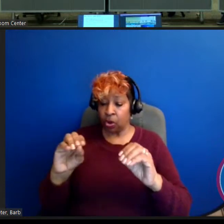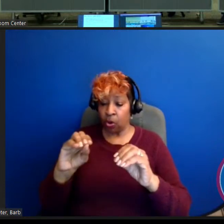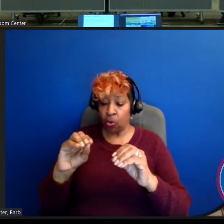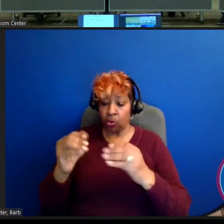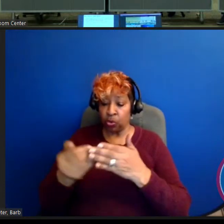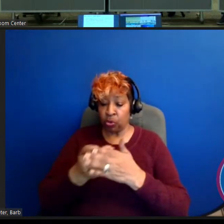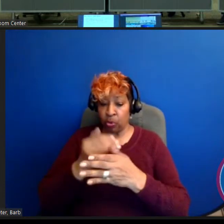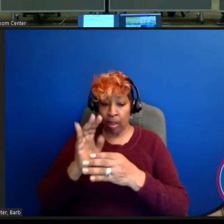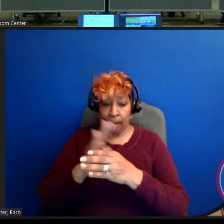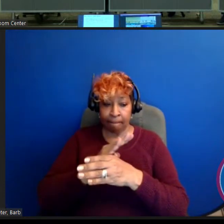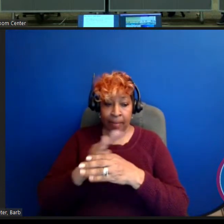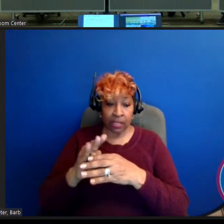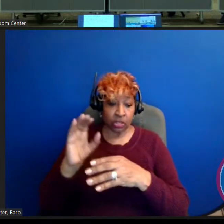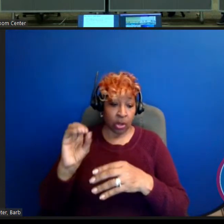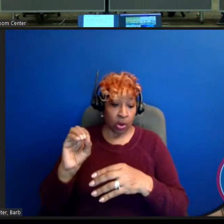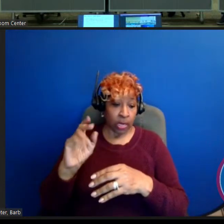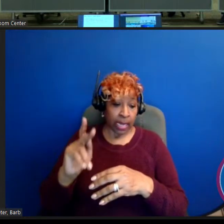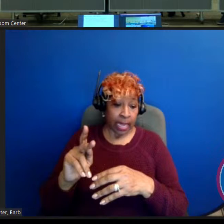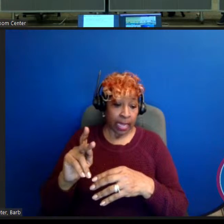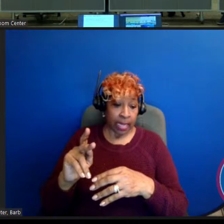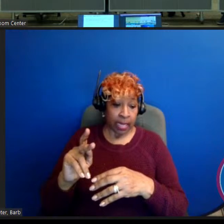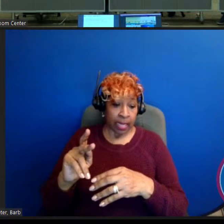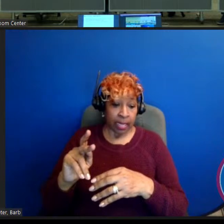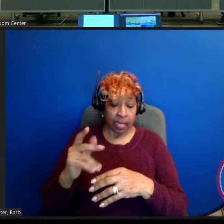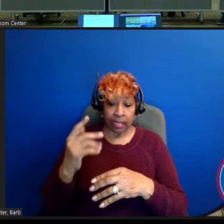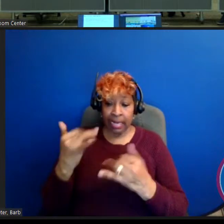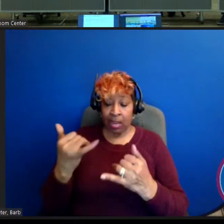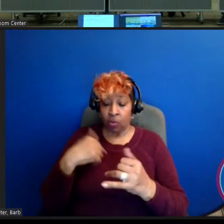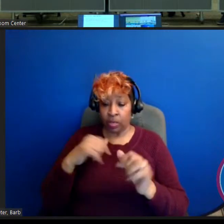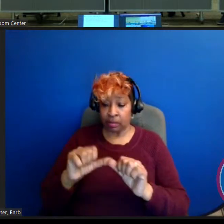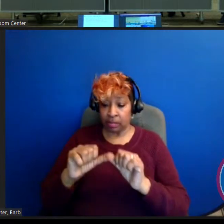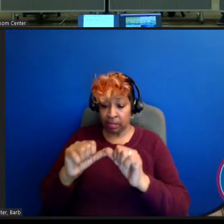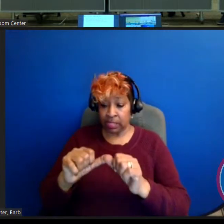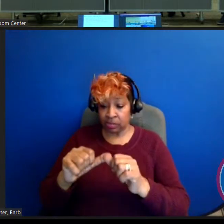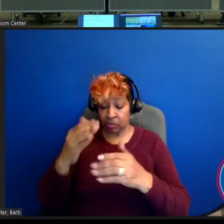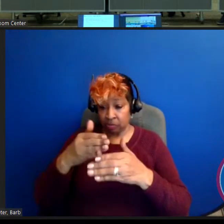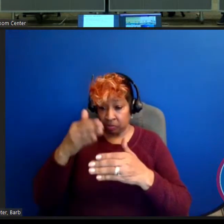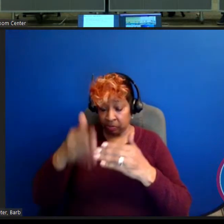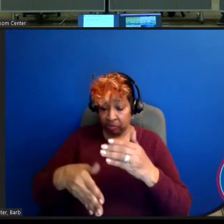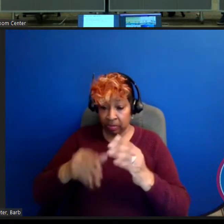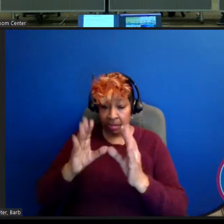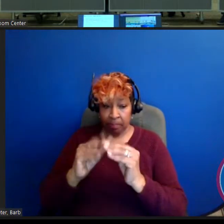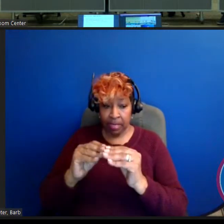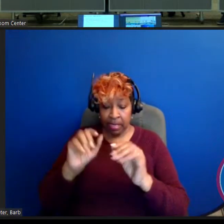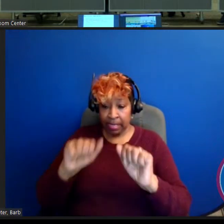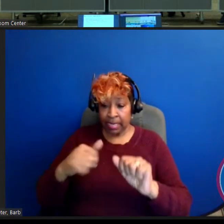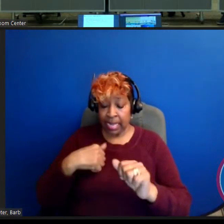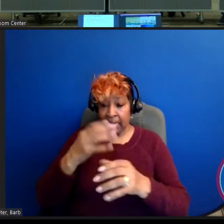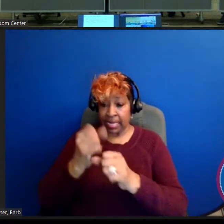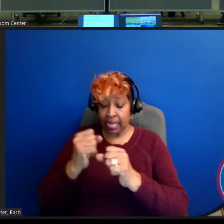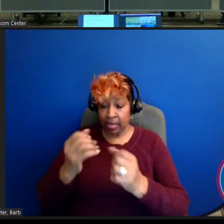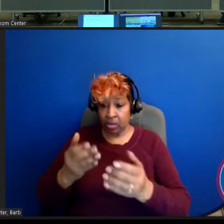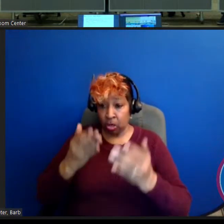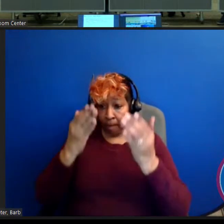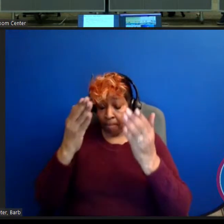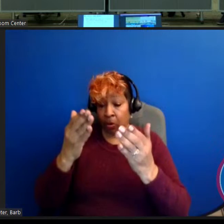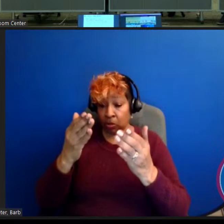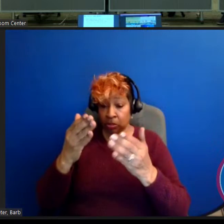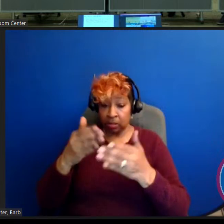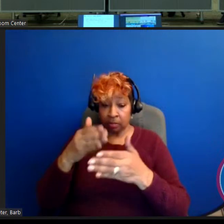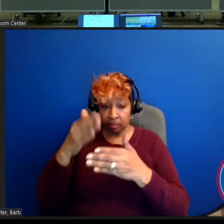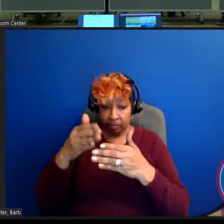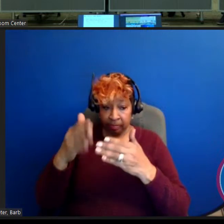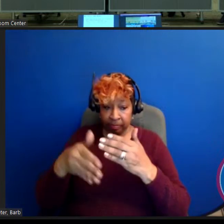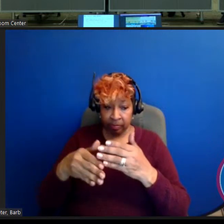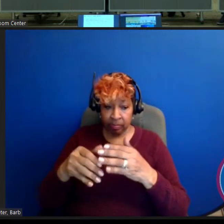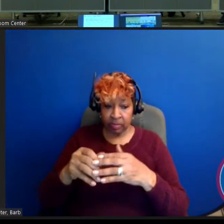Okay. Well, then we will move on to adjournment. Can I get a motion for adjournment? So first.